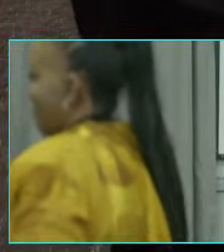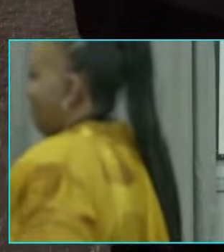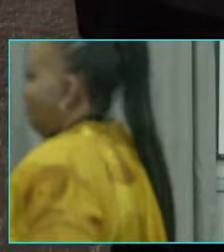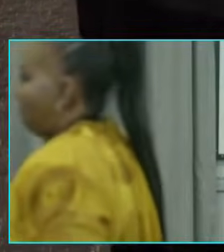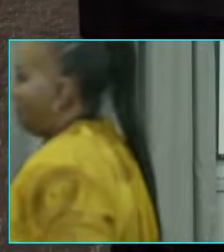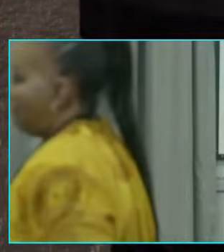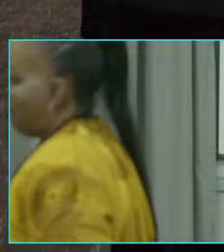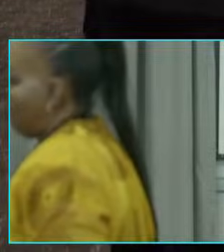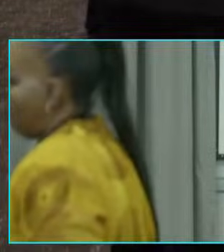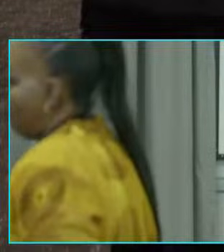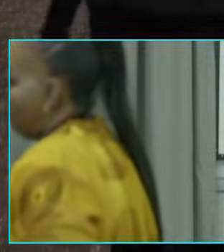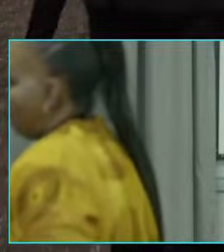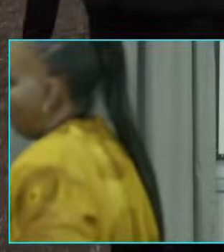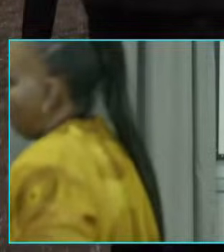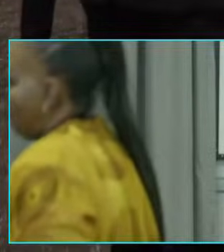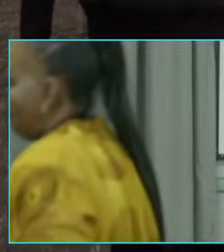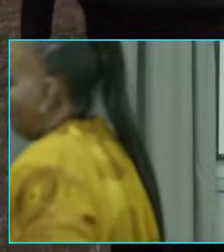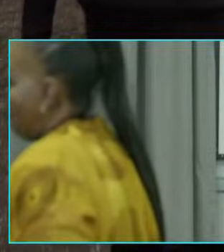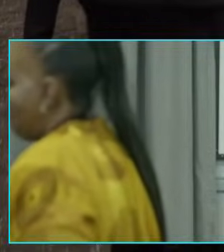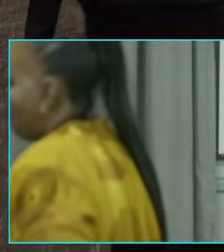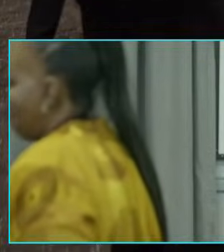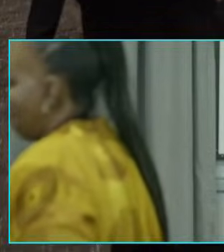how do I